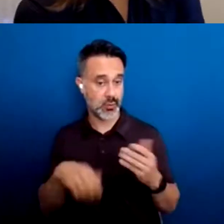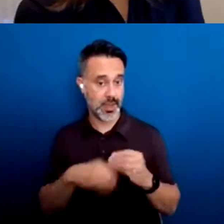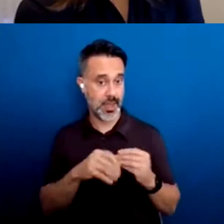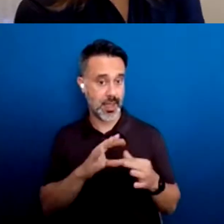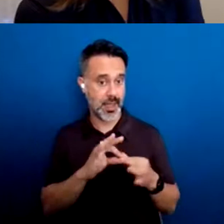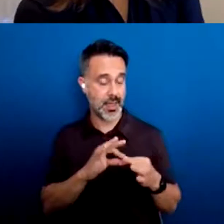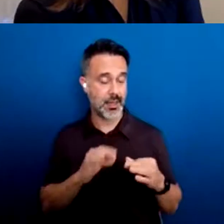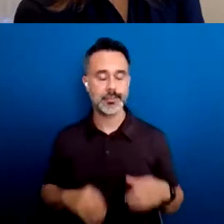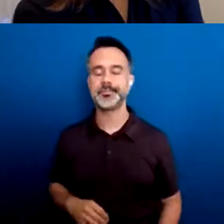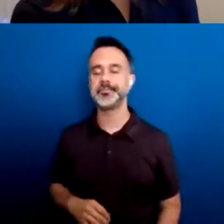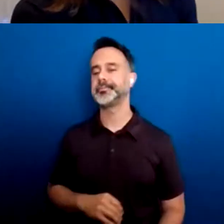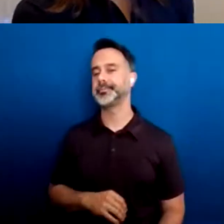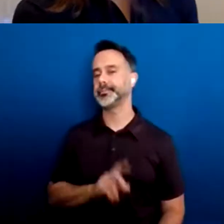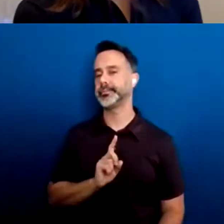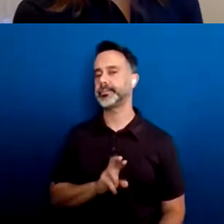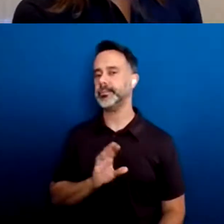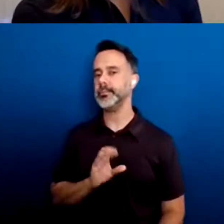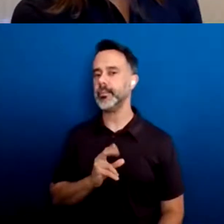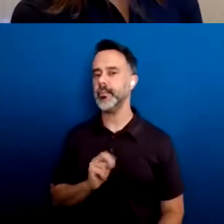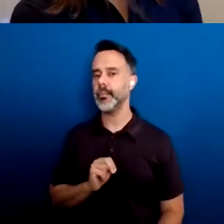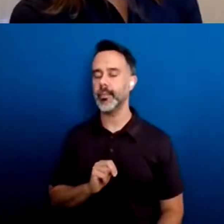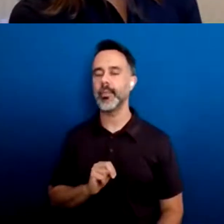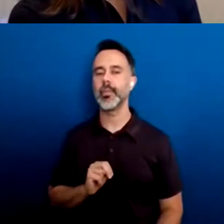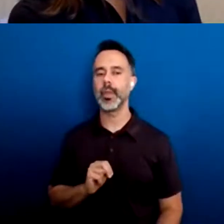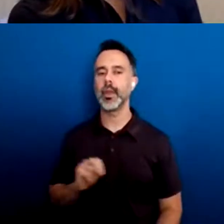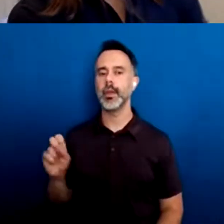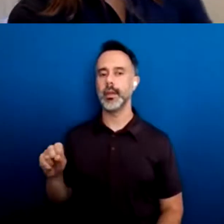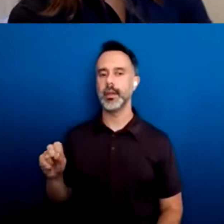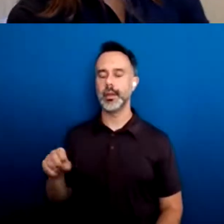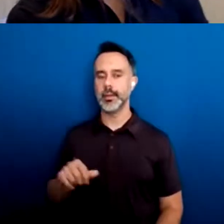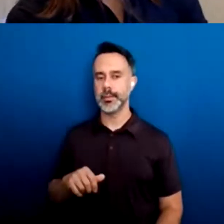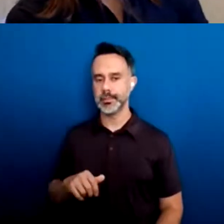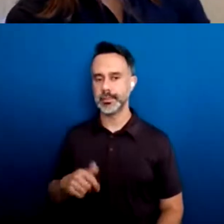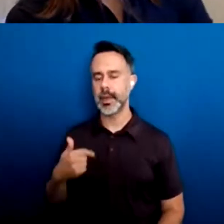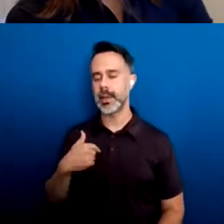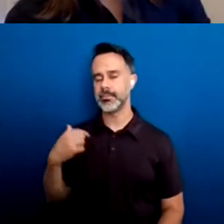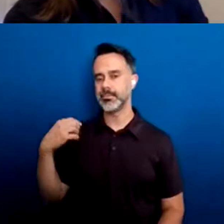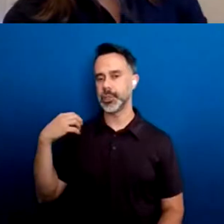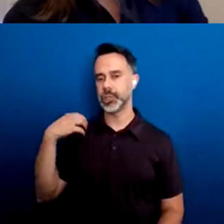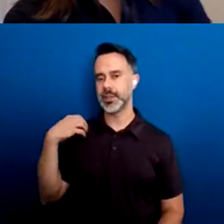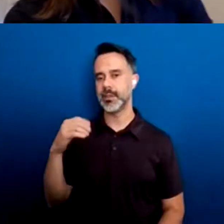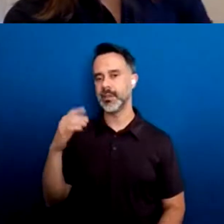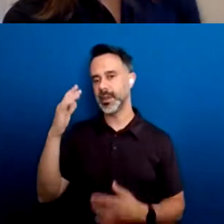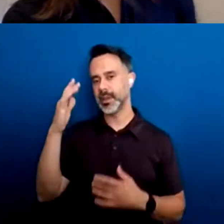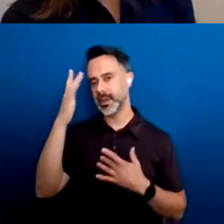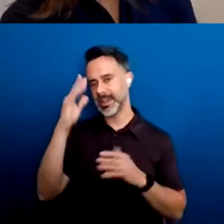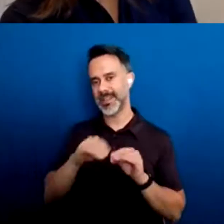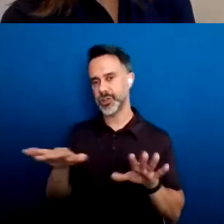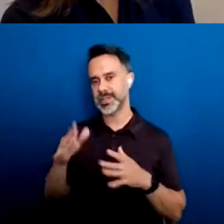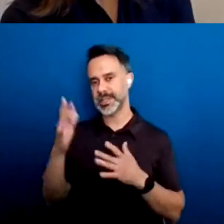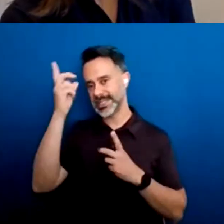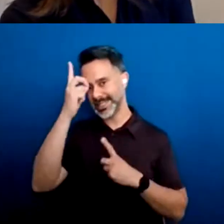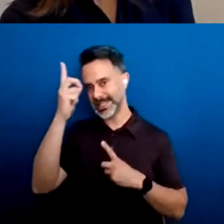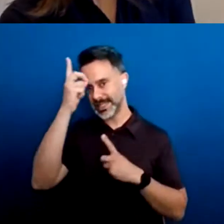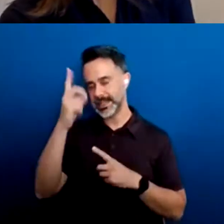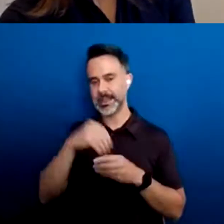Yeah, so I'm Stuart Cohen. I'm the Chief of Infectious Diseases over at